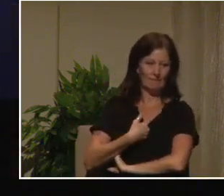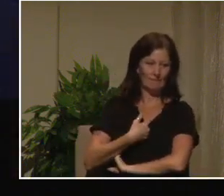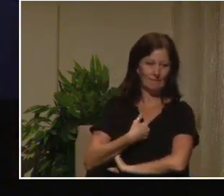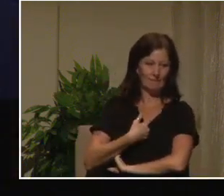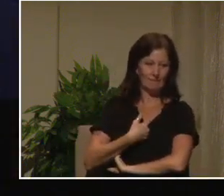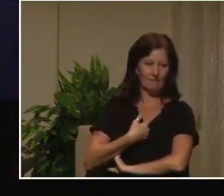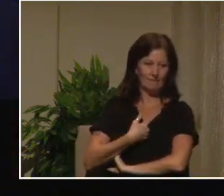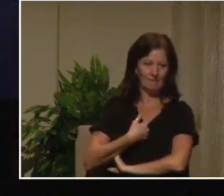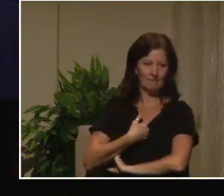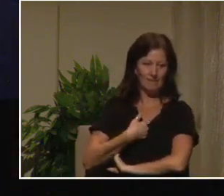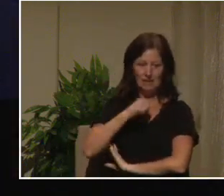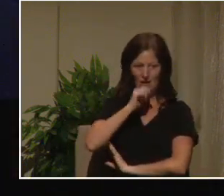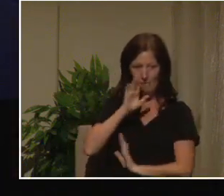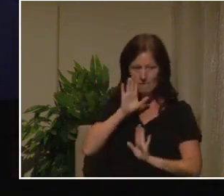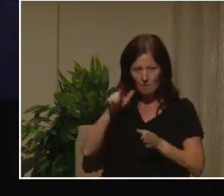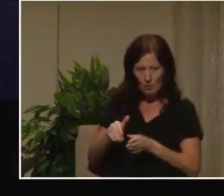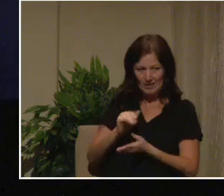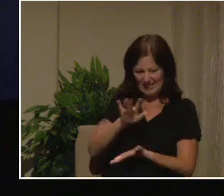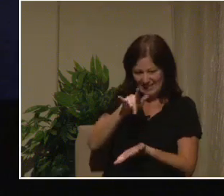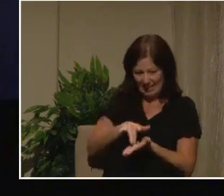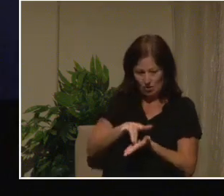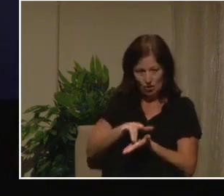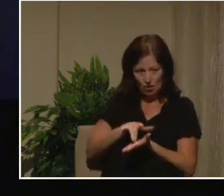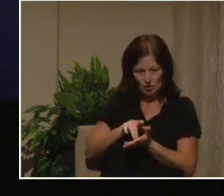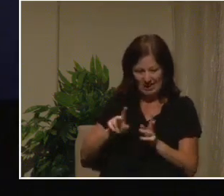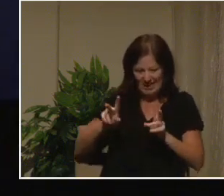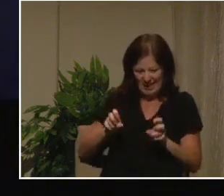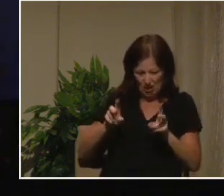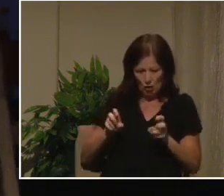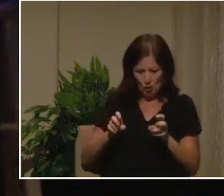our issues and our lives.